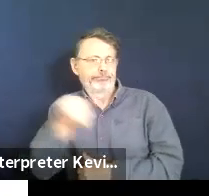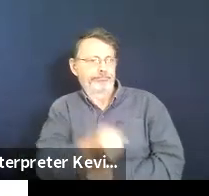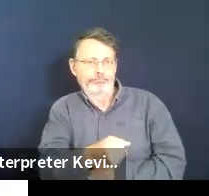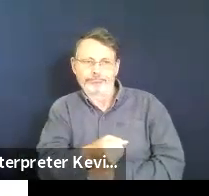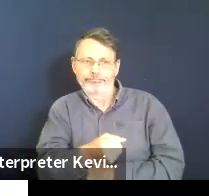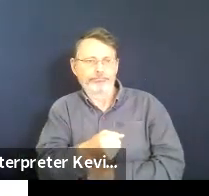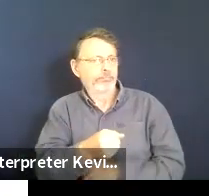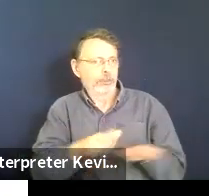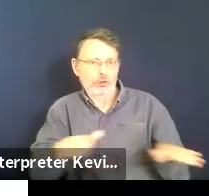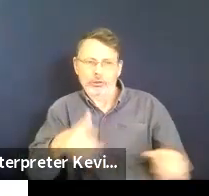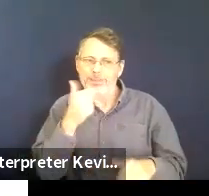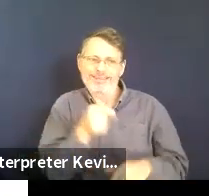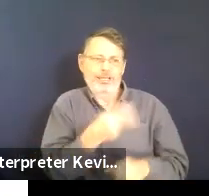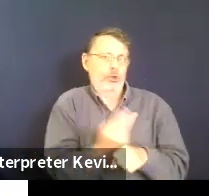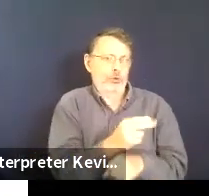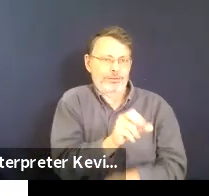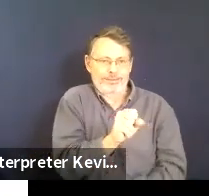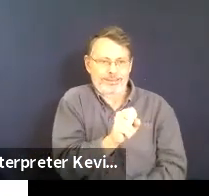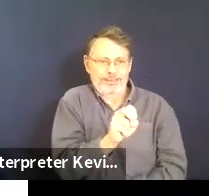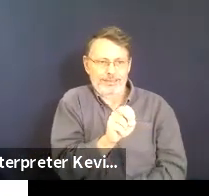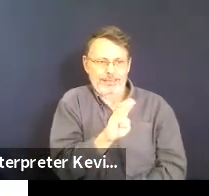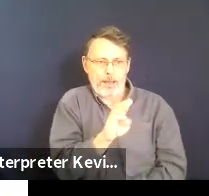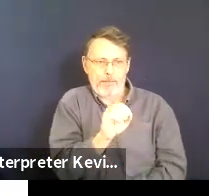of Suboxone. Next slide, please.